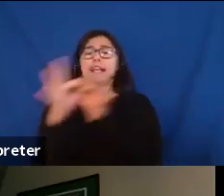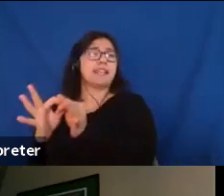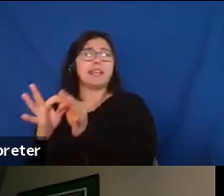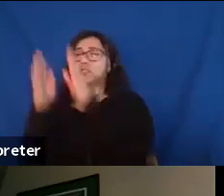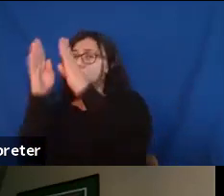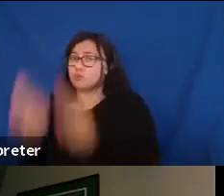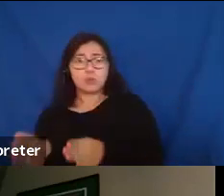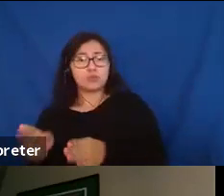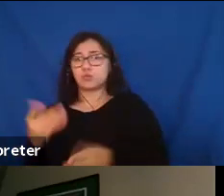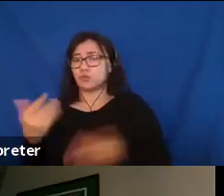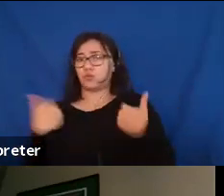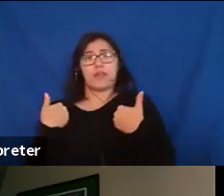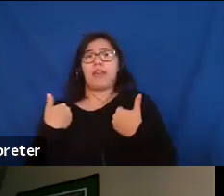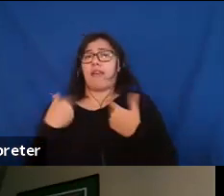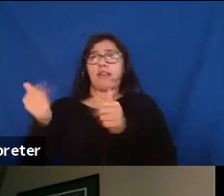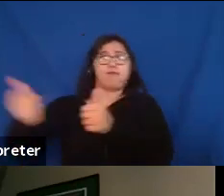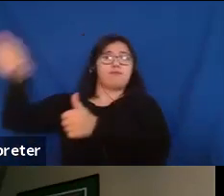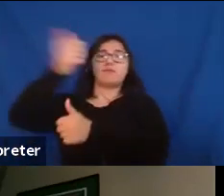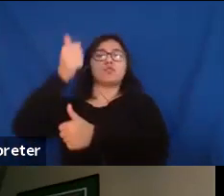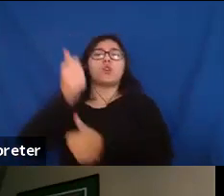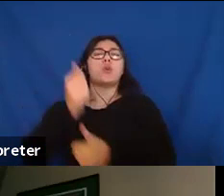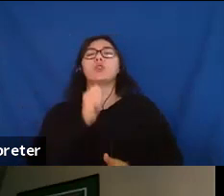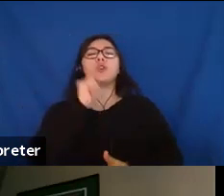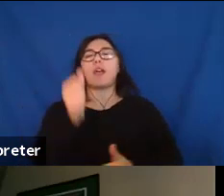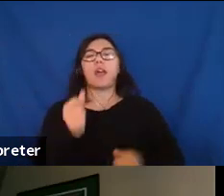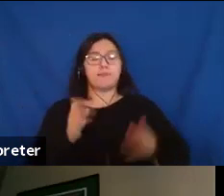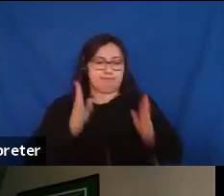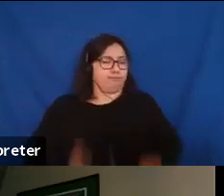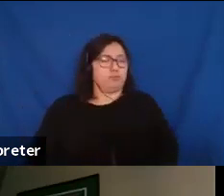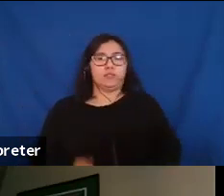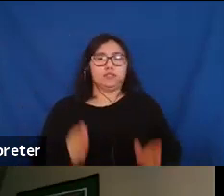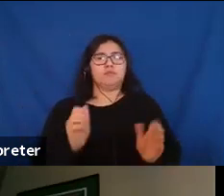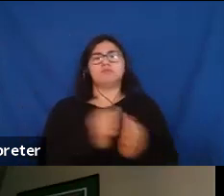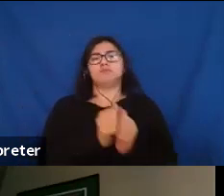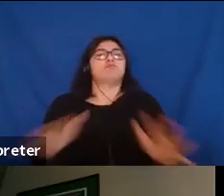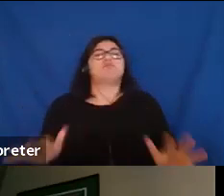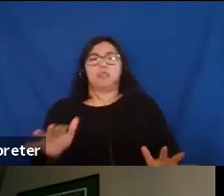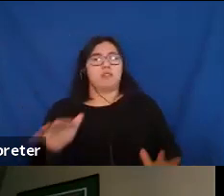positions. So you're depersonalizing it. So in this scenario, we have Kat,